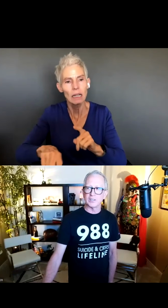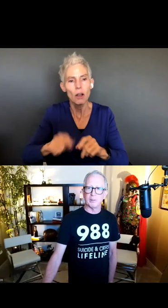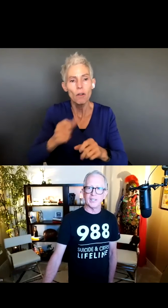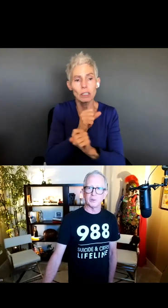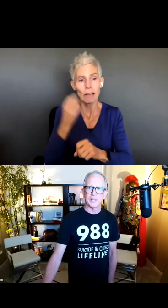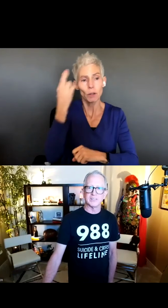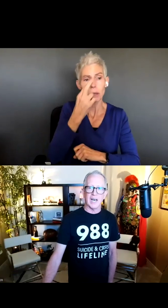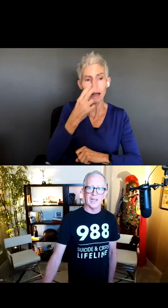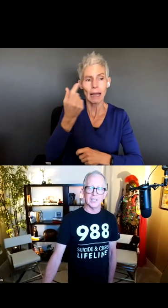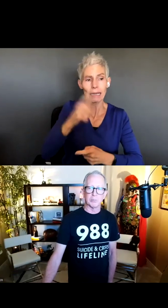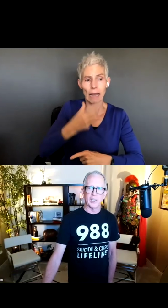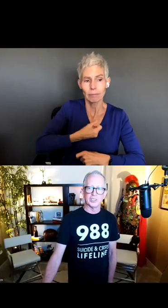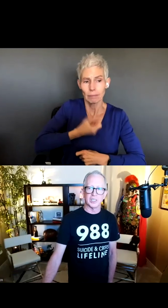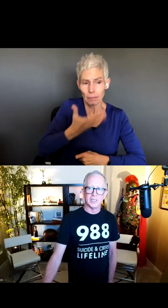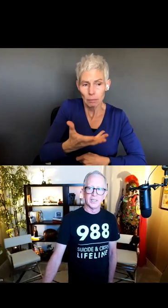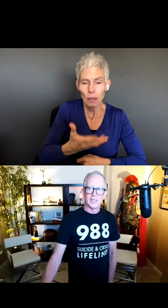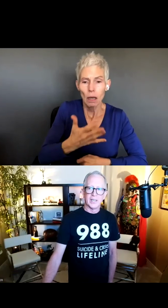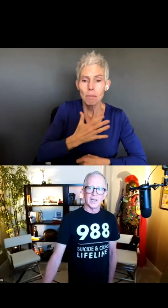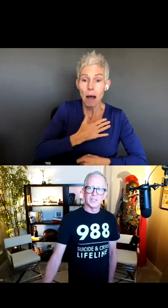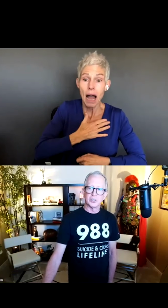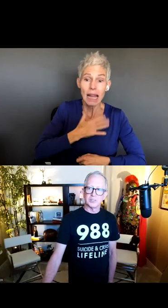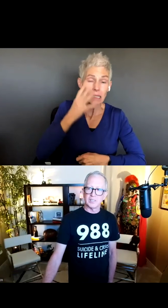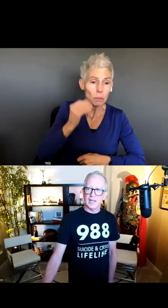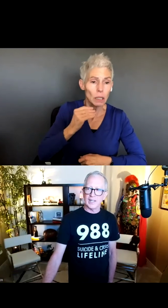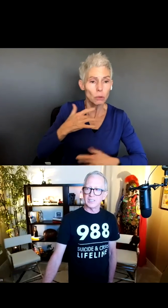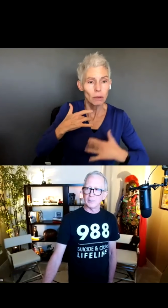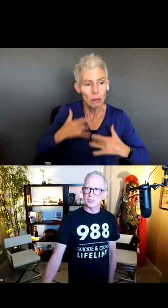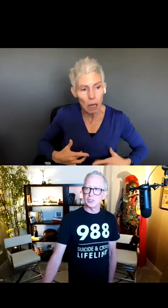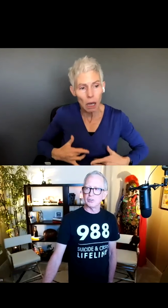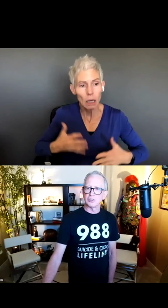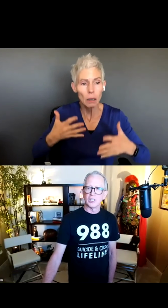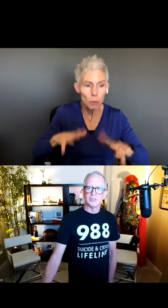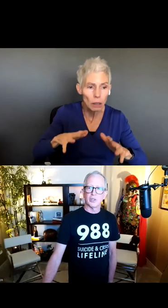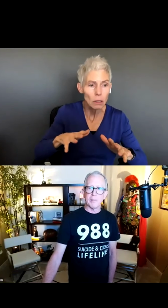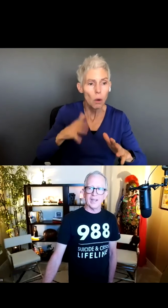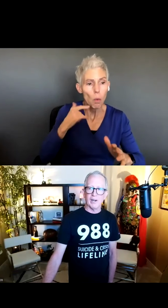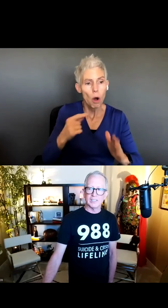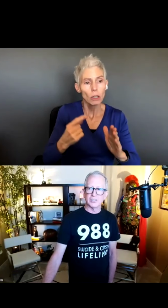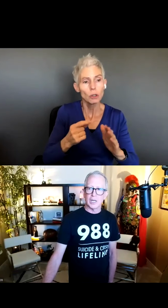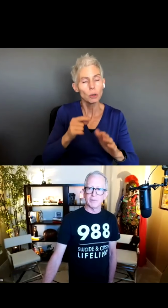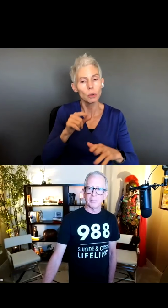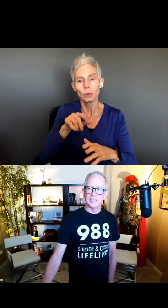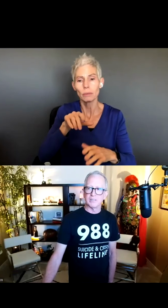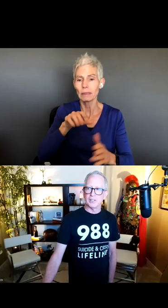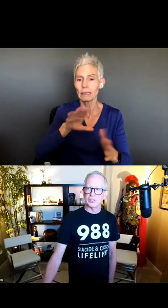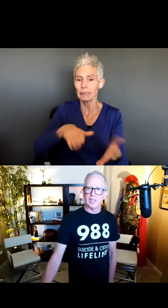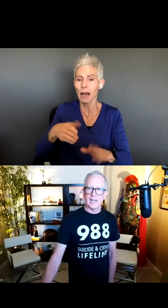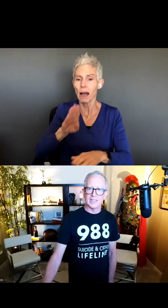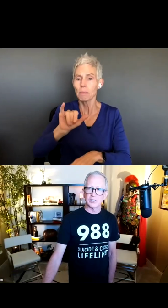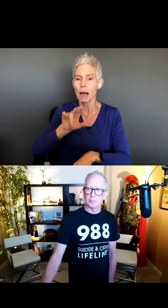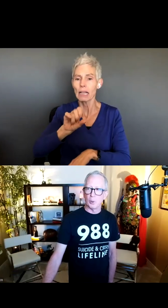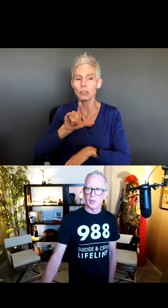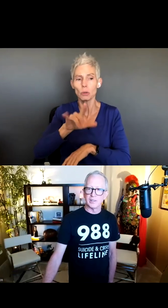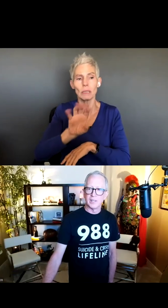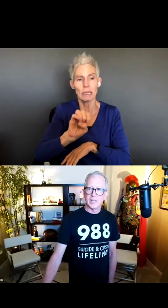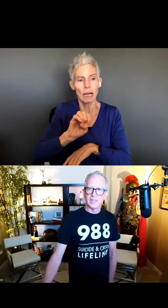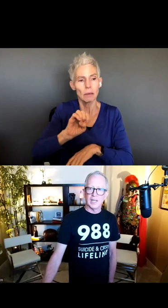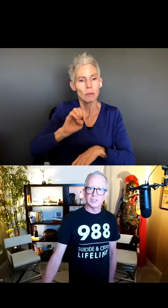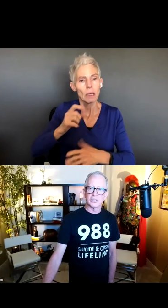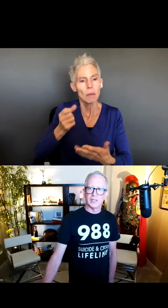my experience with anxiety, depression, suicide, and substance use so that my interactions come from a place of understanding and